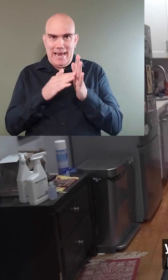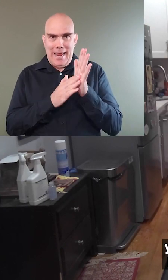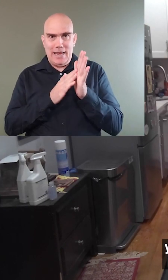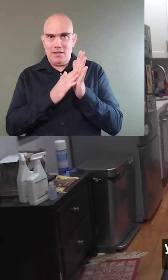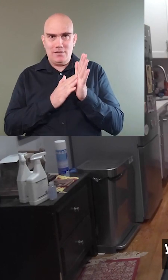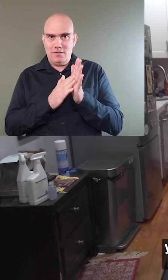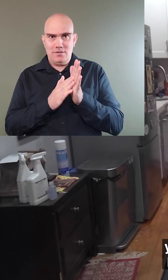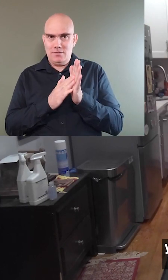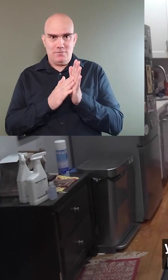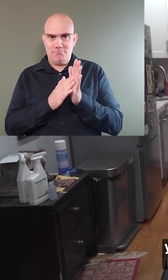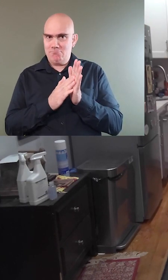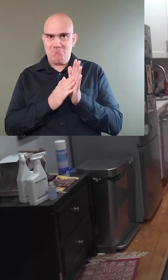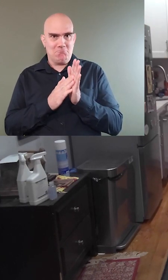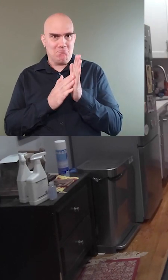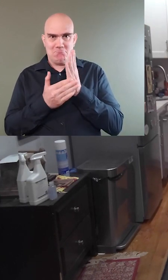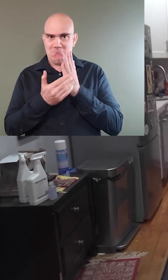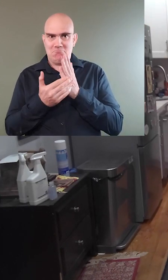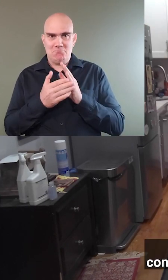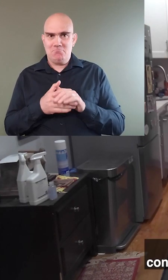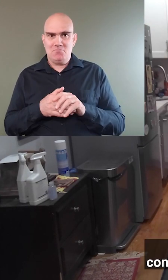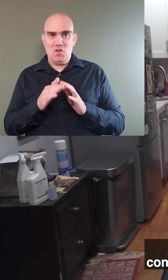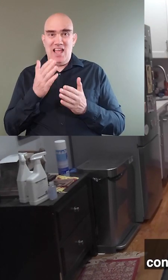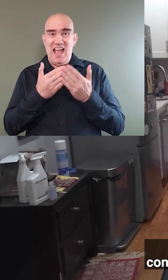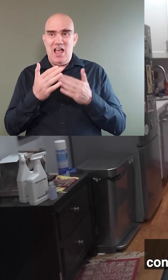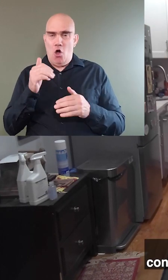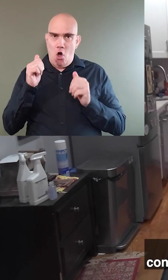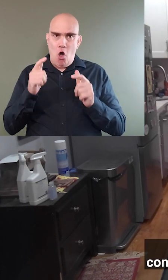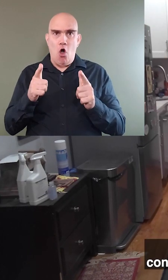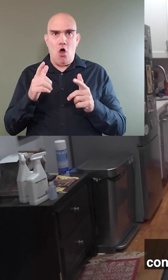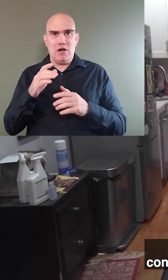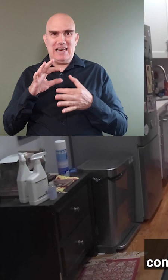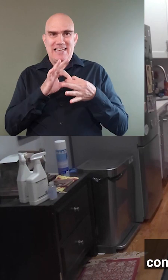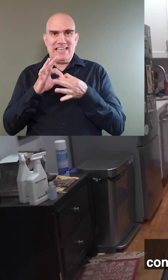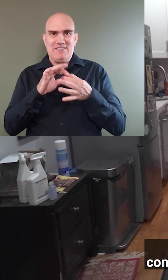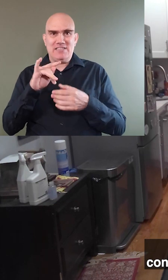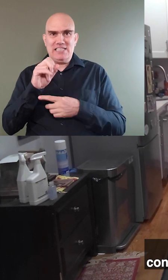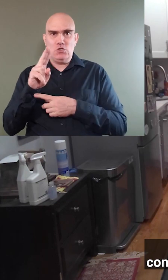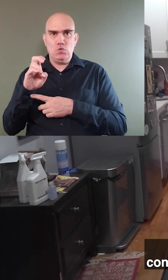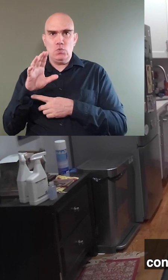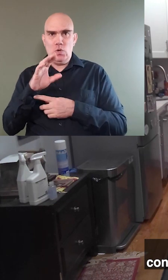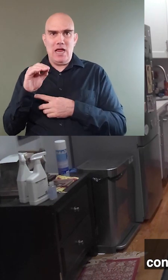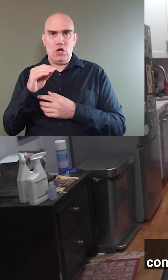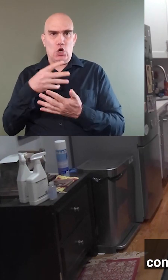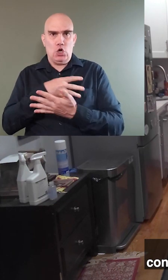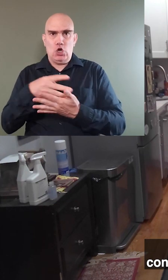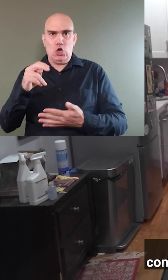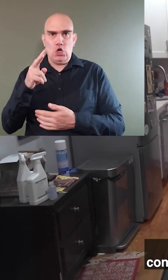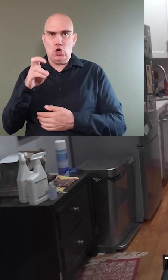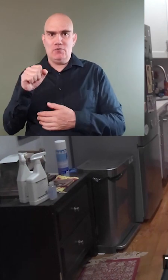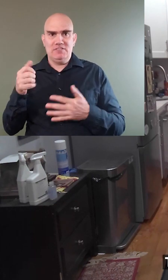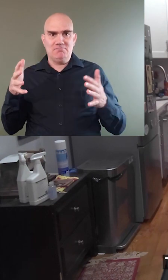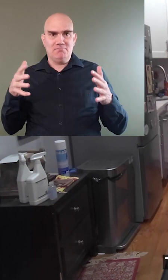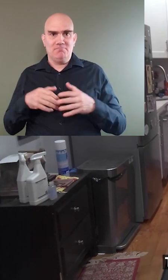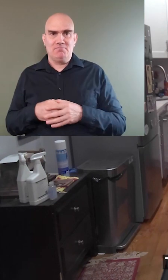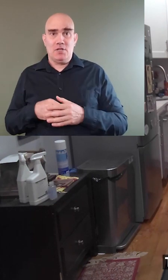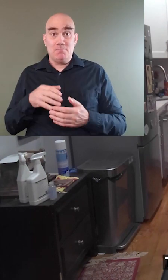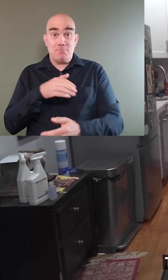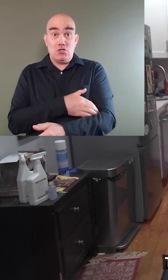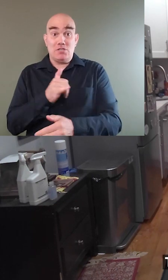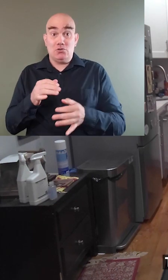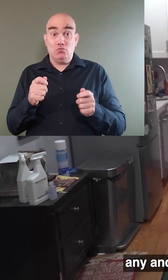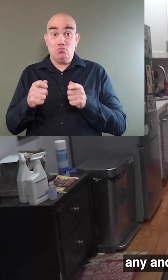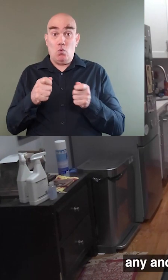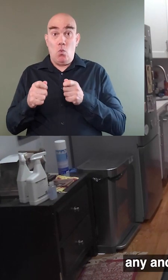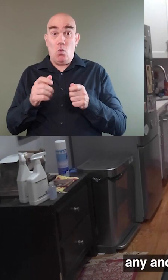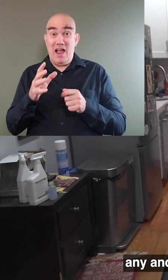have muscle tissue in it. Your hand is all full of connective tissues and nerves. The muscles that